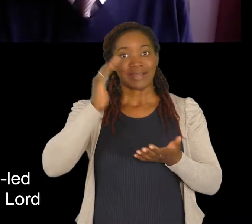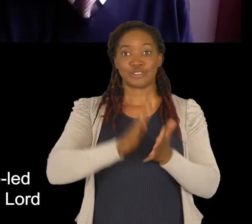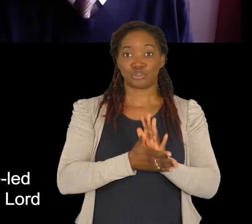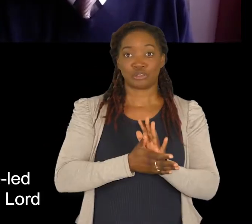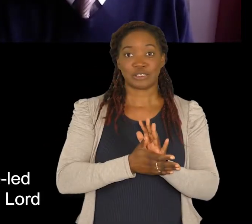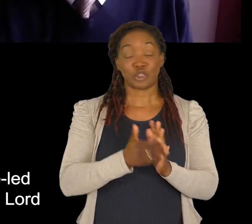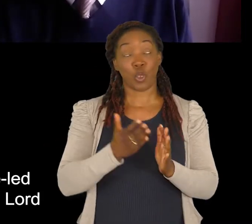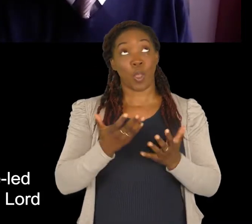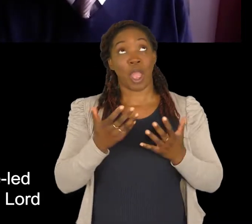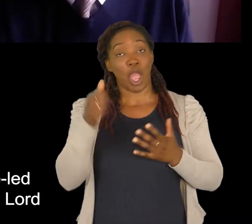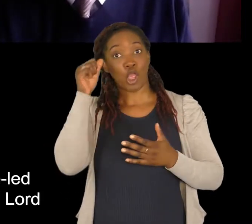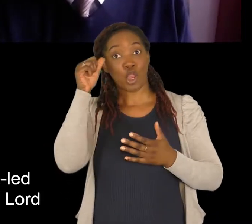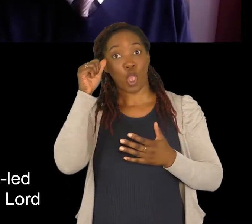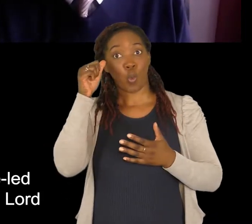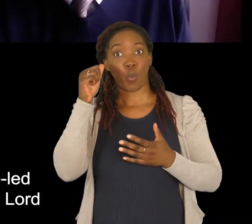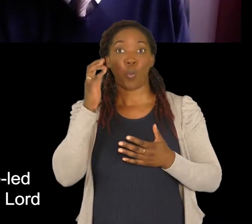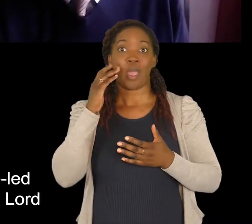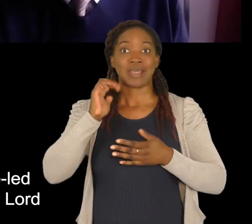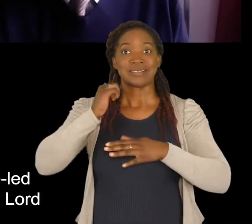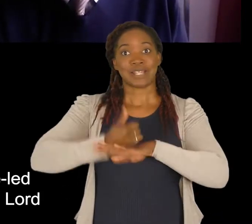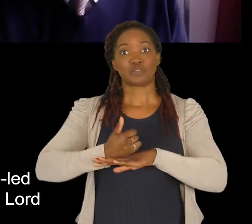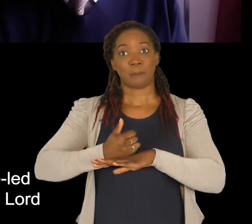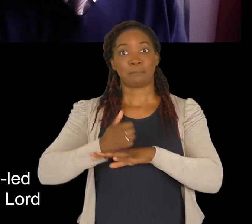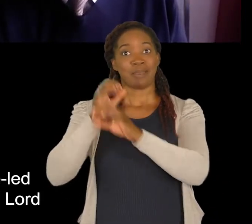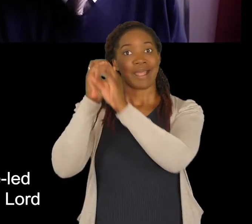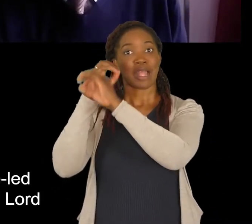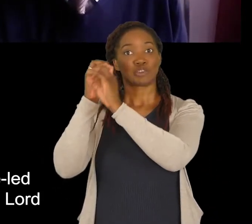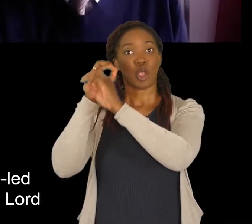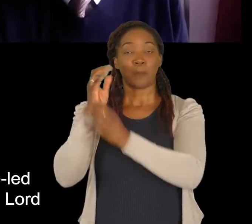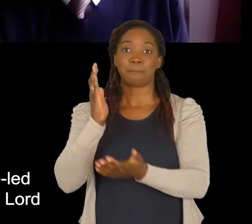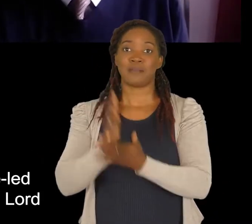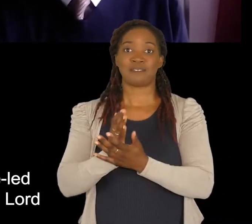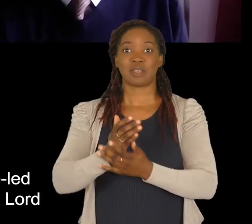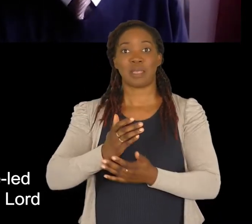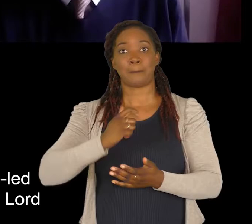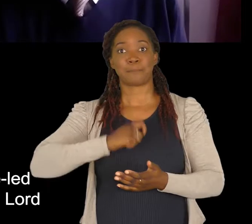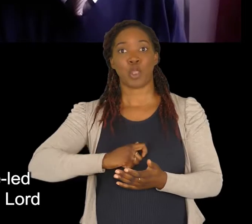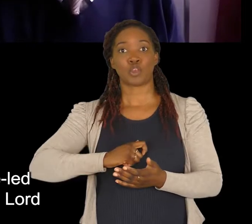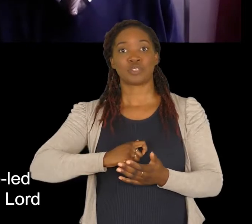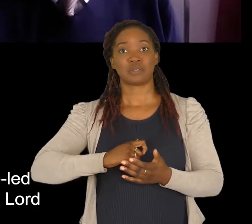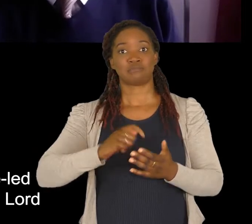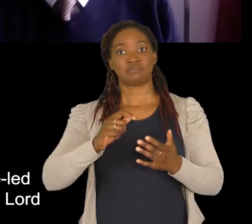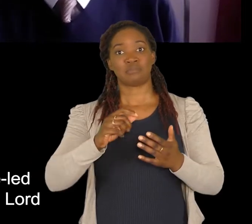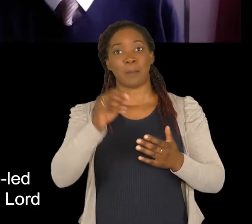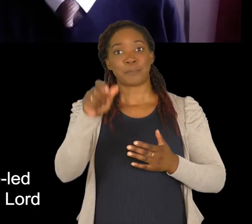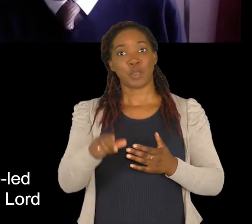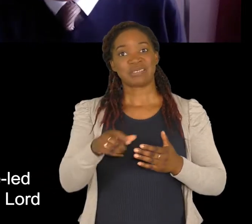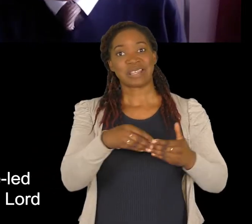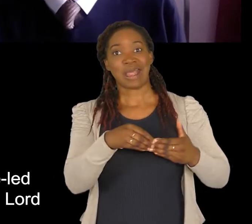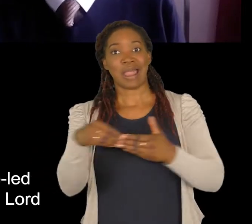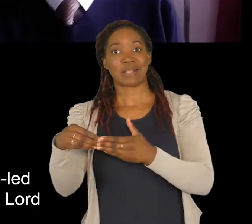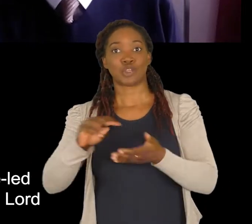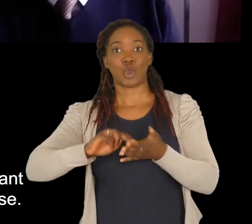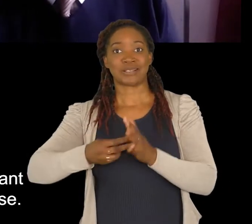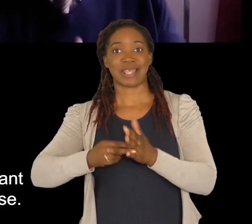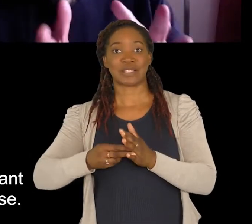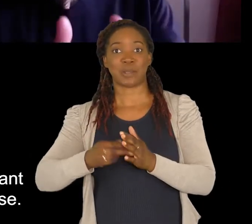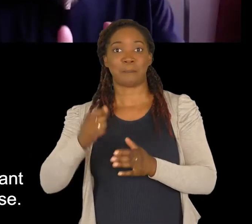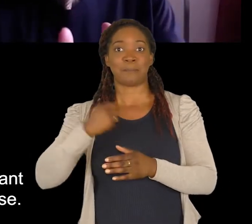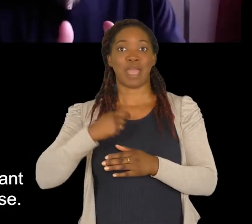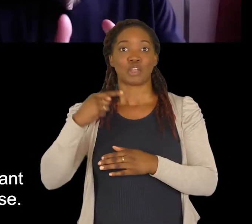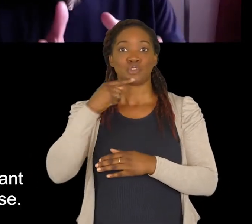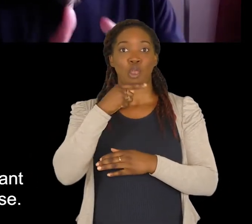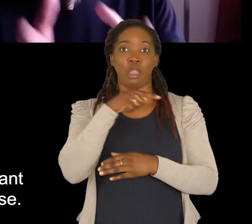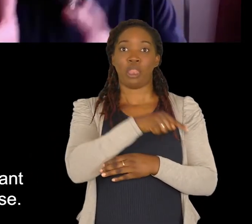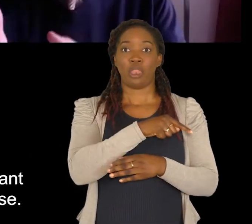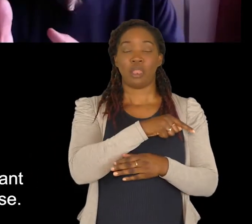building Kaleidoscope as a very purpose-led organization, right? My son is at heart. You know, the good Lord is